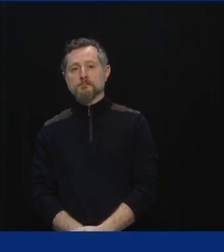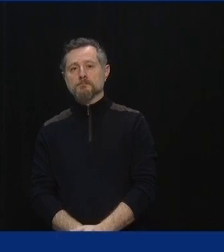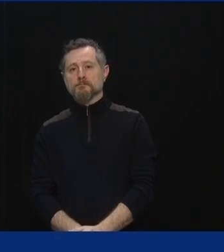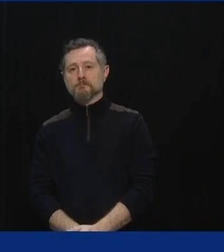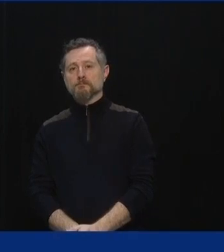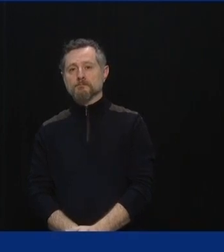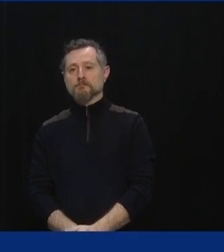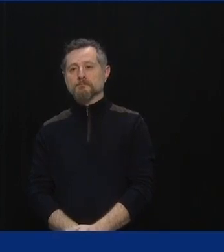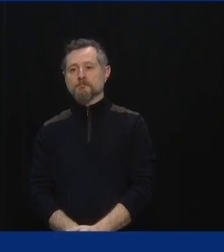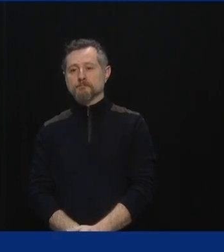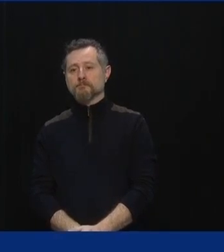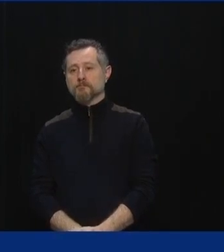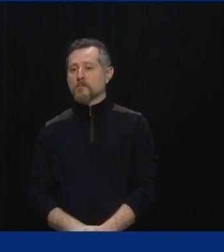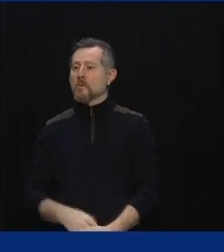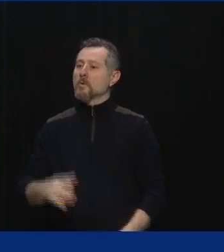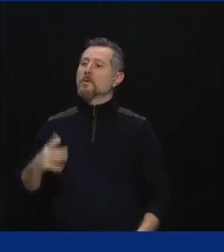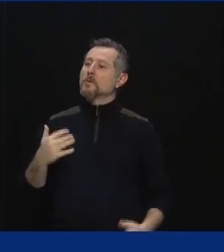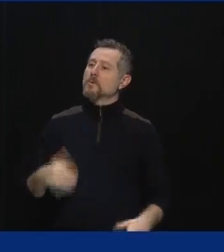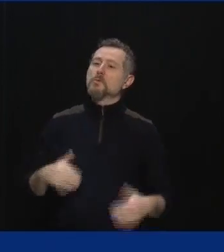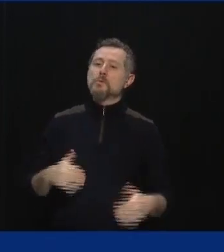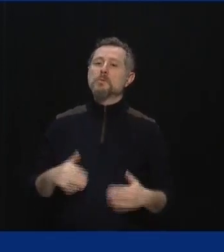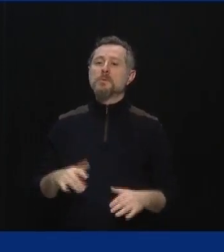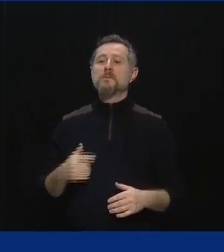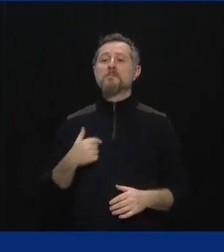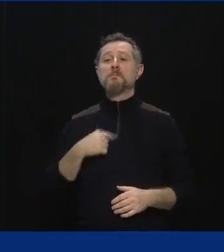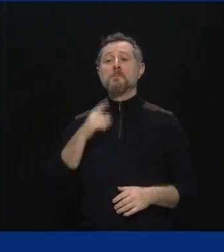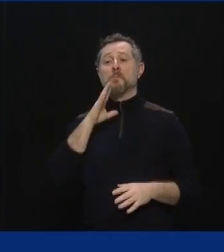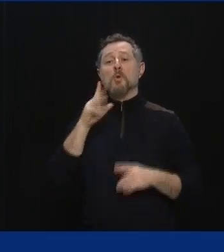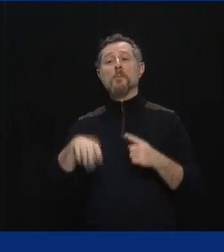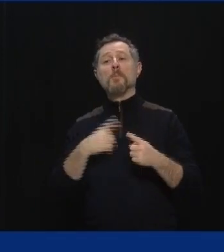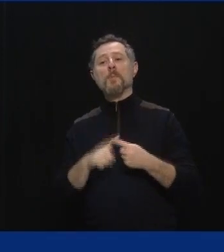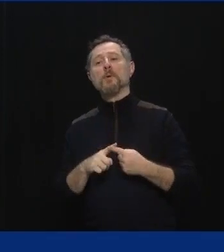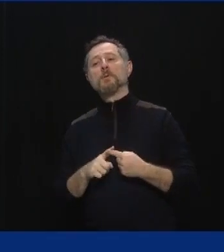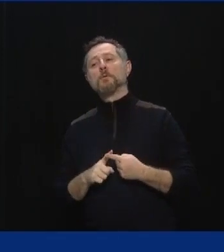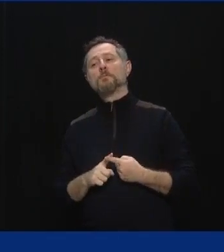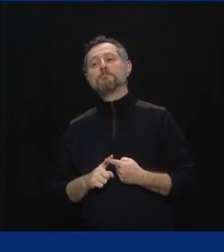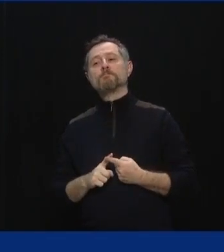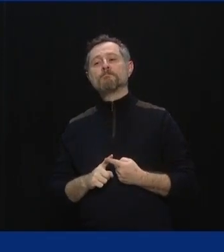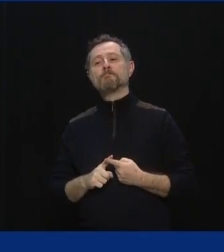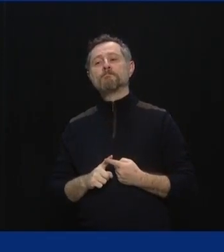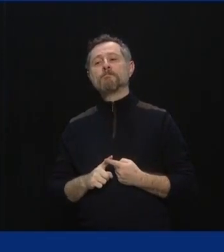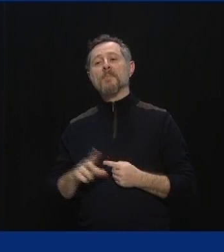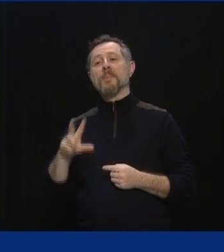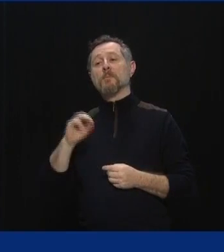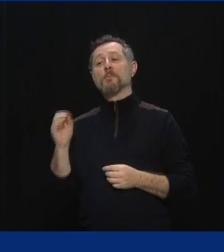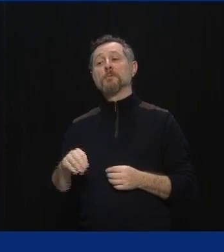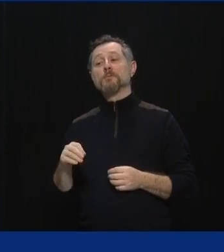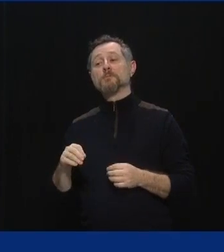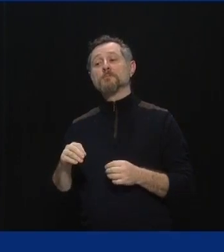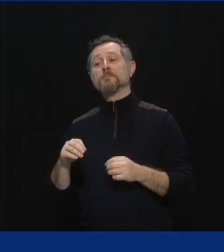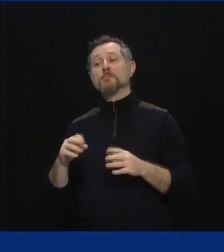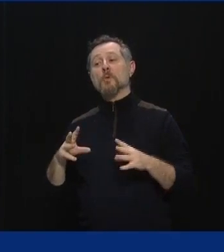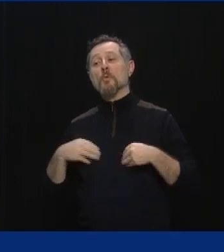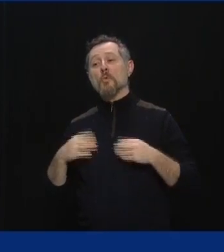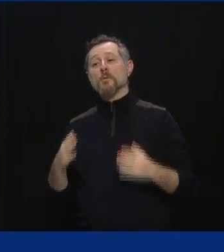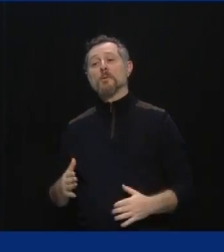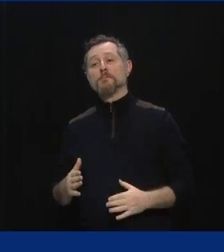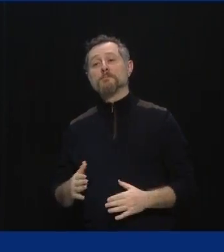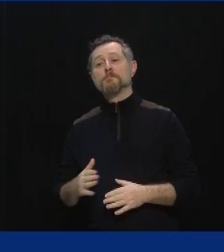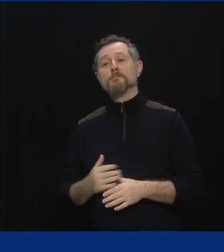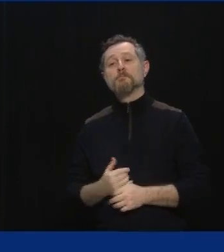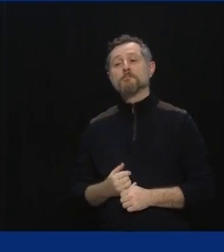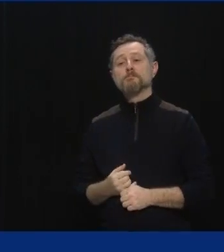And he has, we call meetings, because when we talked about 30% interest,